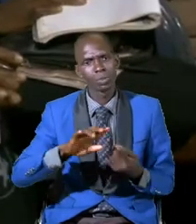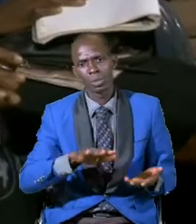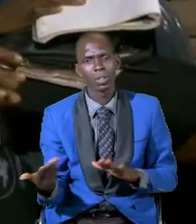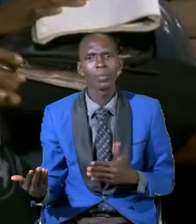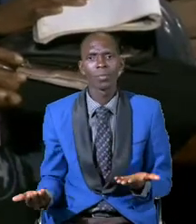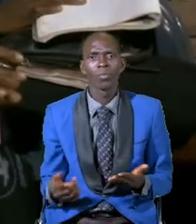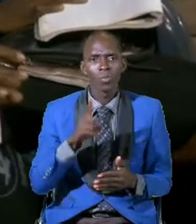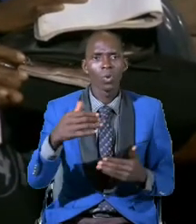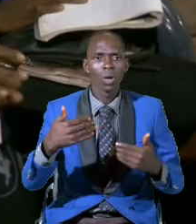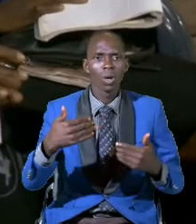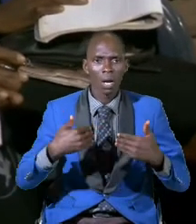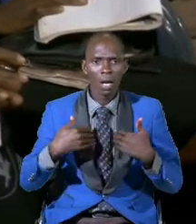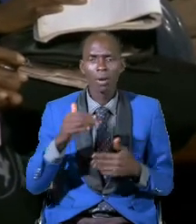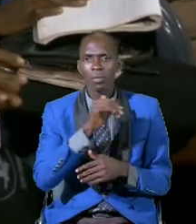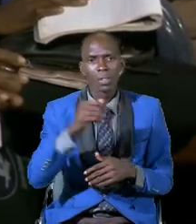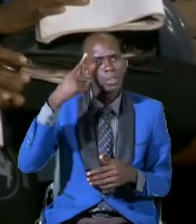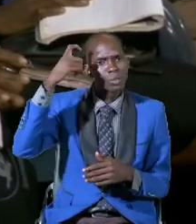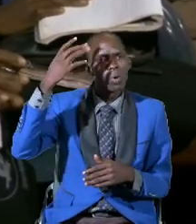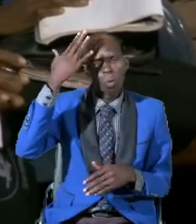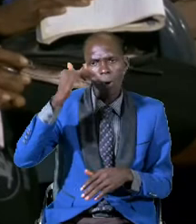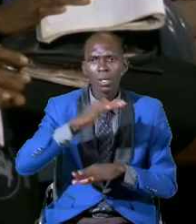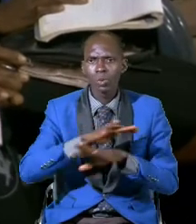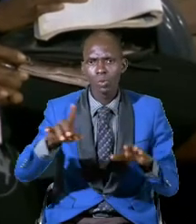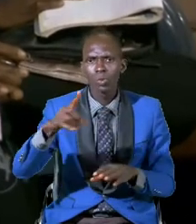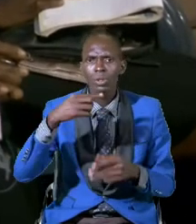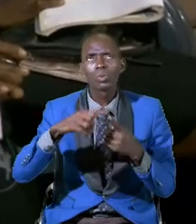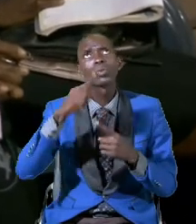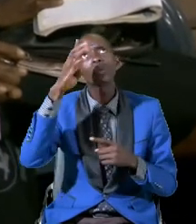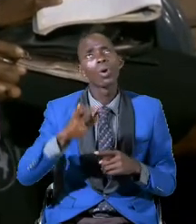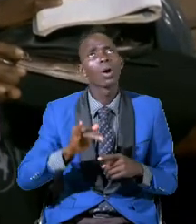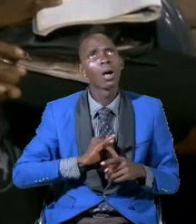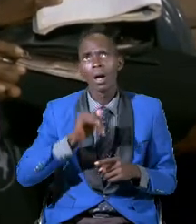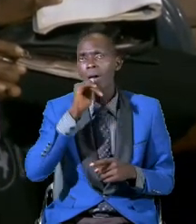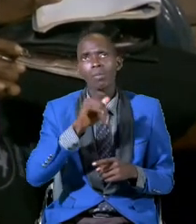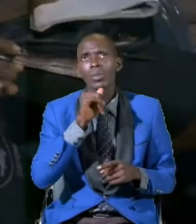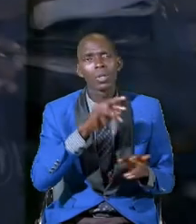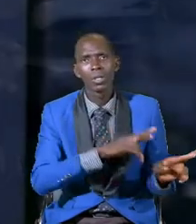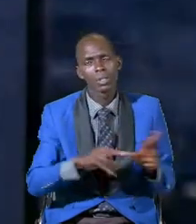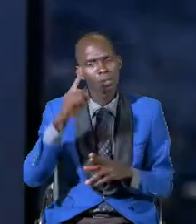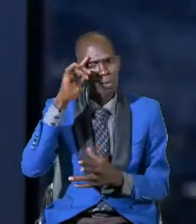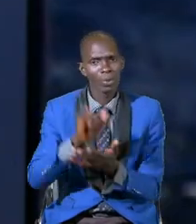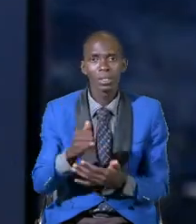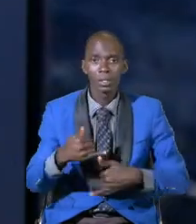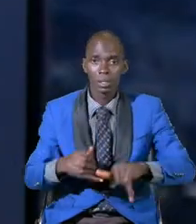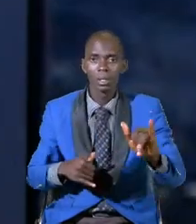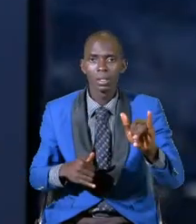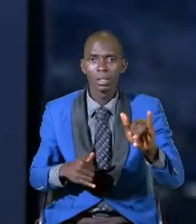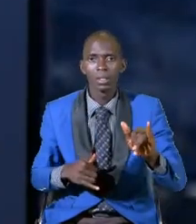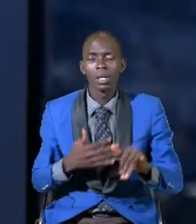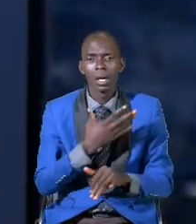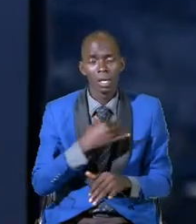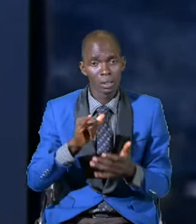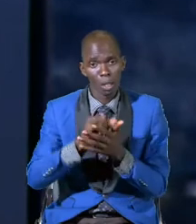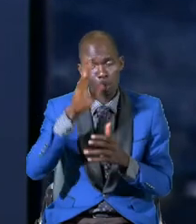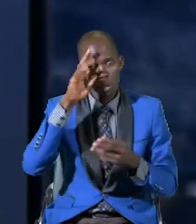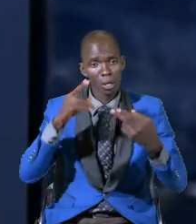have a dream. Why don't you go back to God? I'm not ready for that yet. He says, God, I don't accept that.